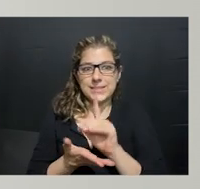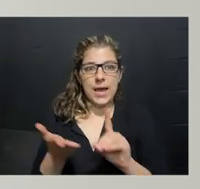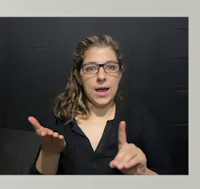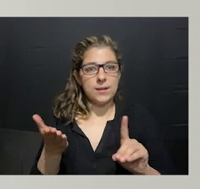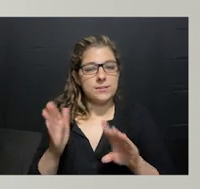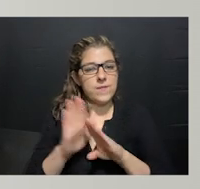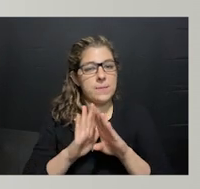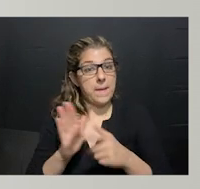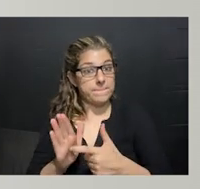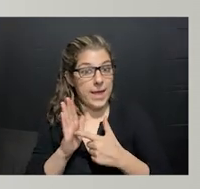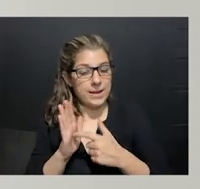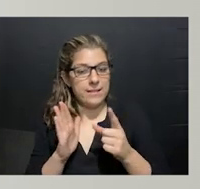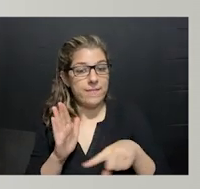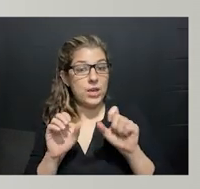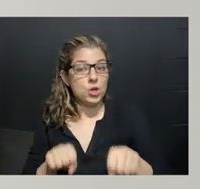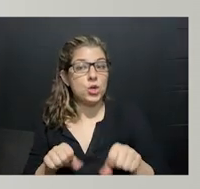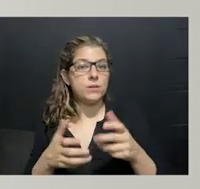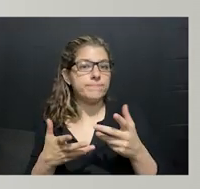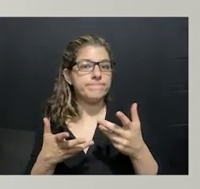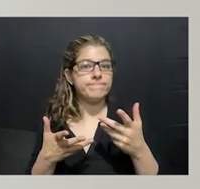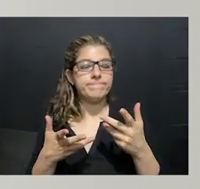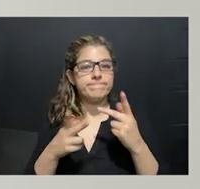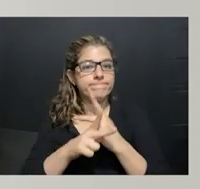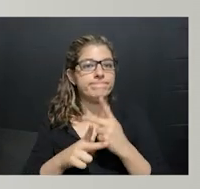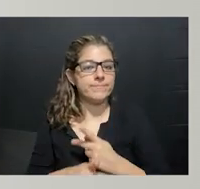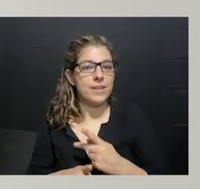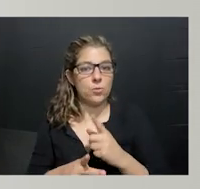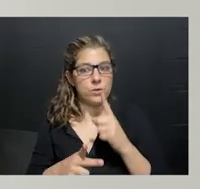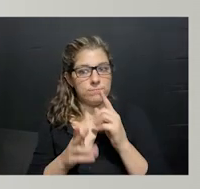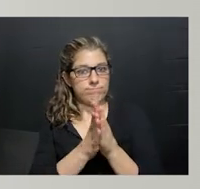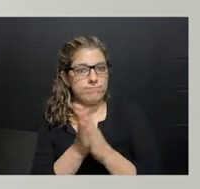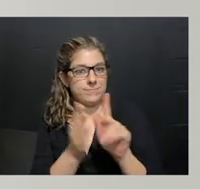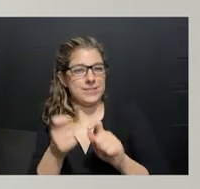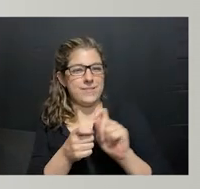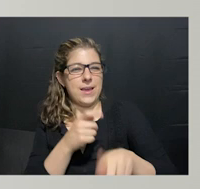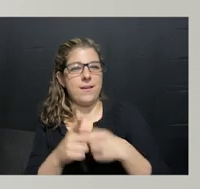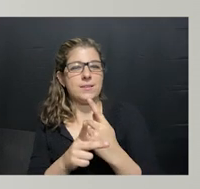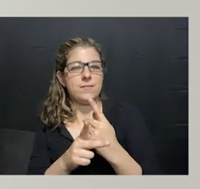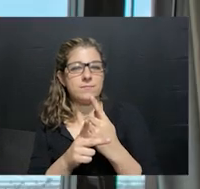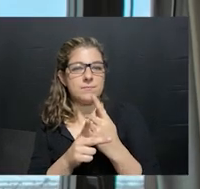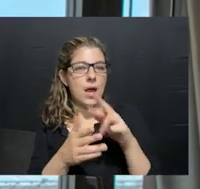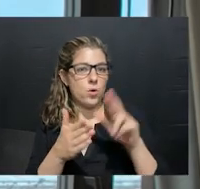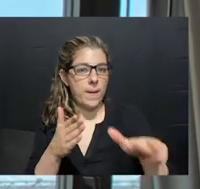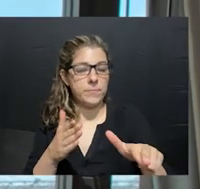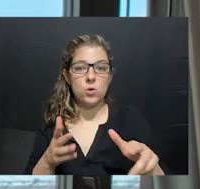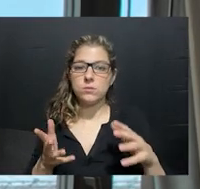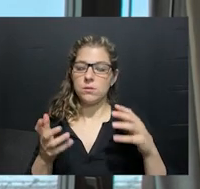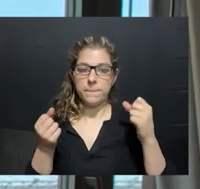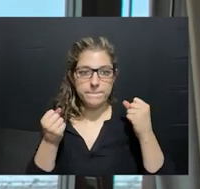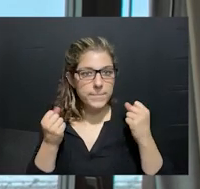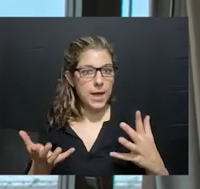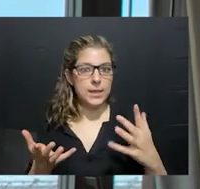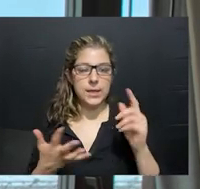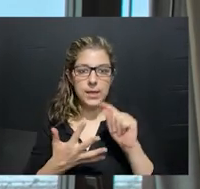a mandate that they could animate in a way that drove a particular kind of electoral outcome. So tens of